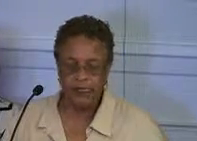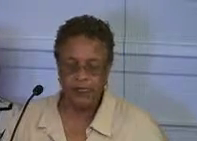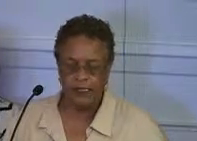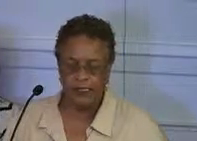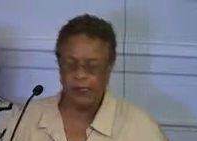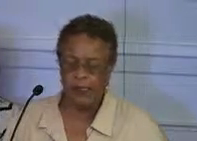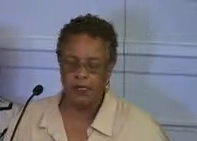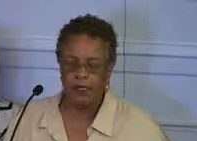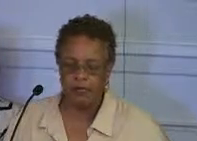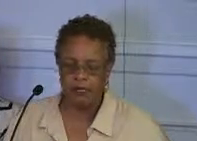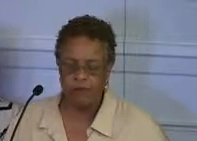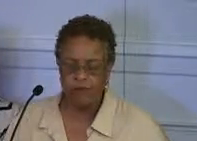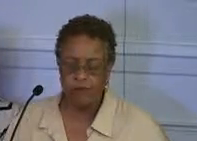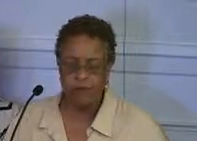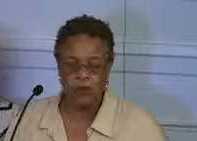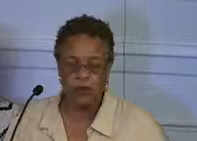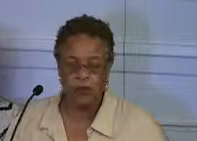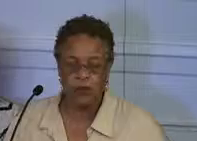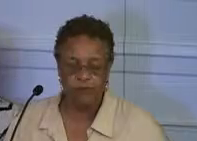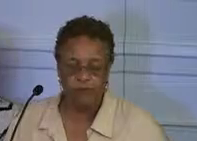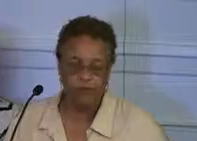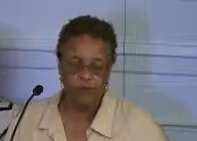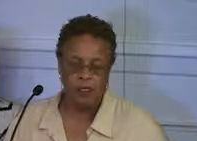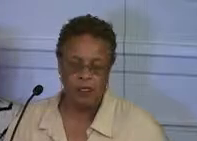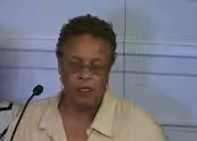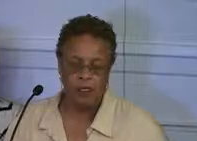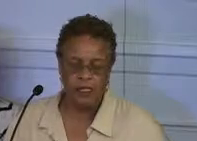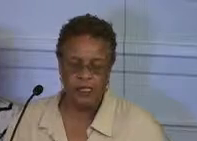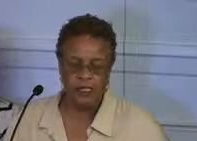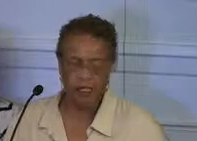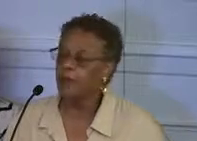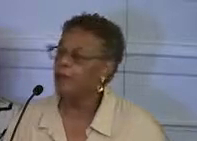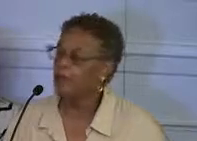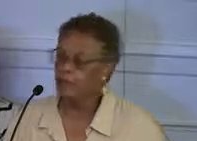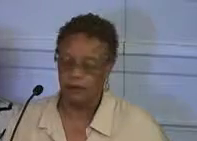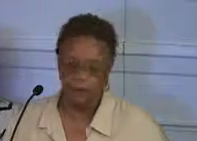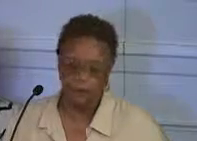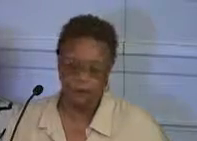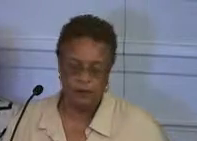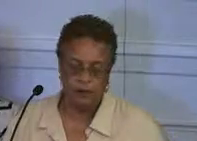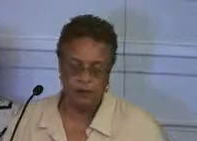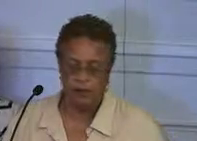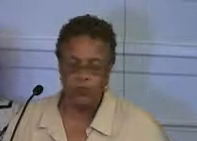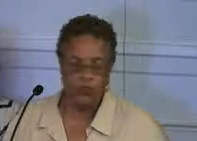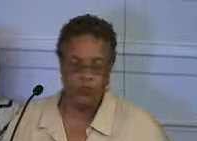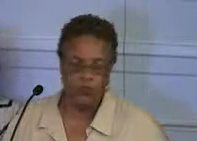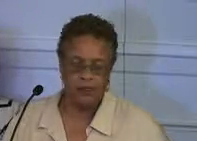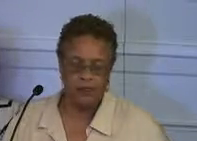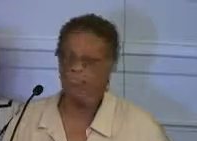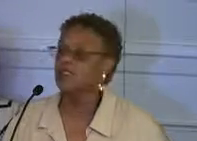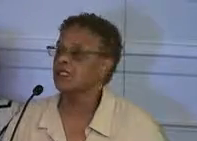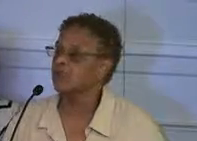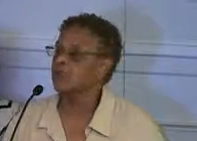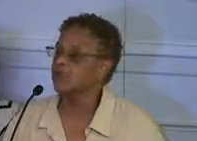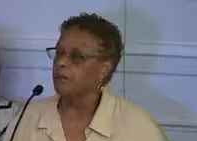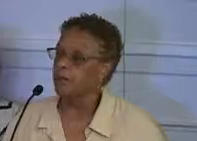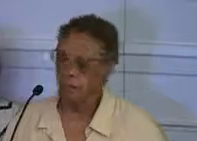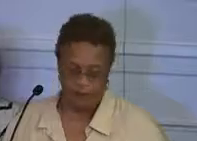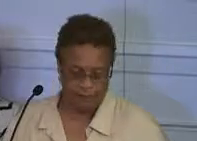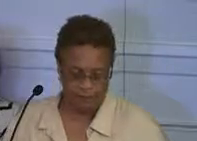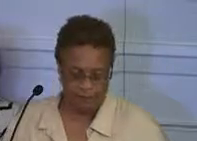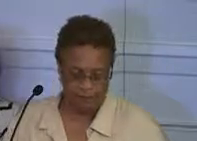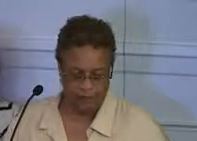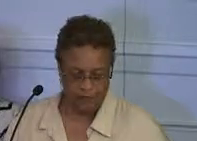freely lay down my life, and so I am free to take it up again. No one takes it from